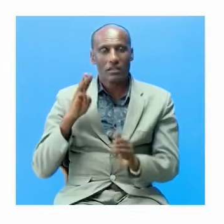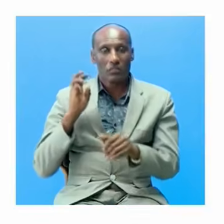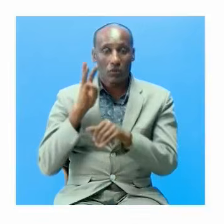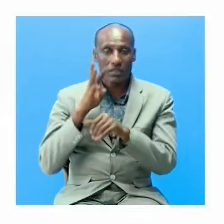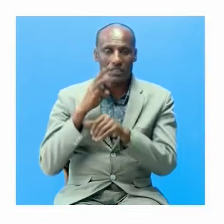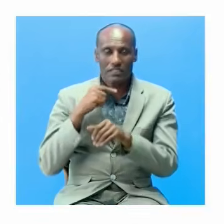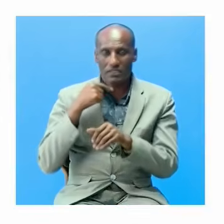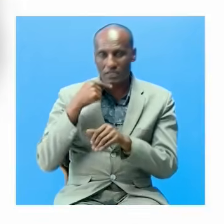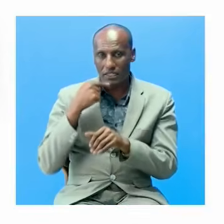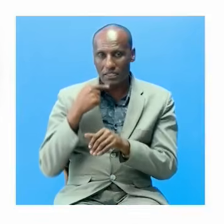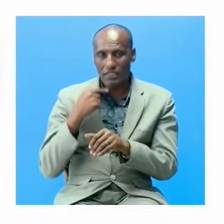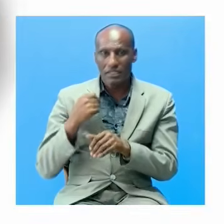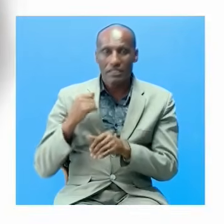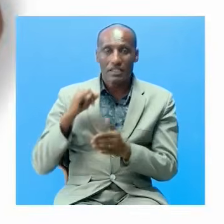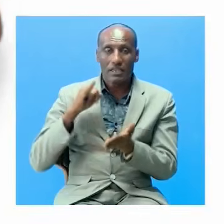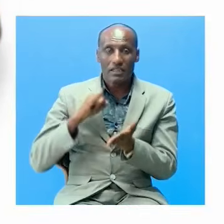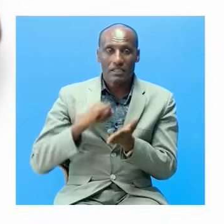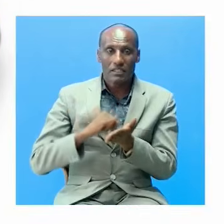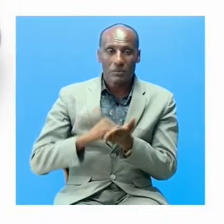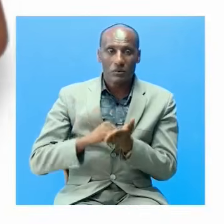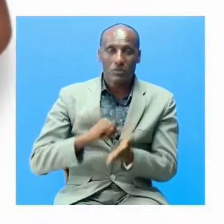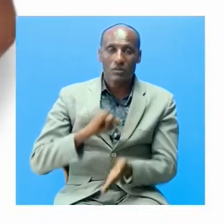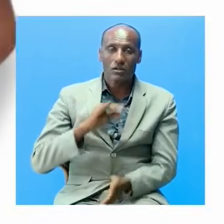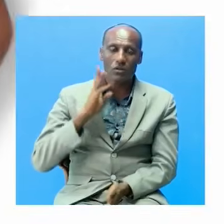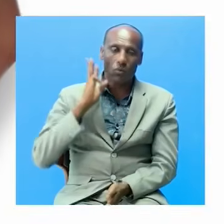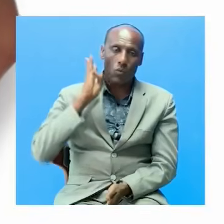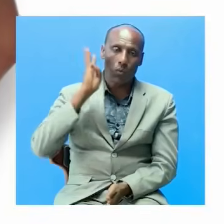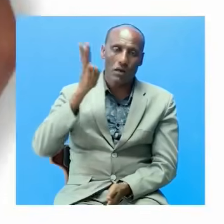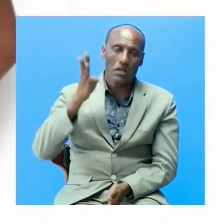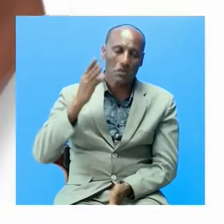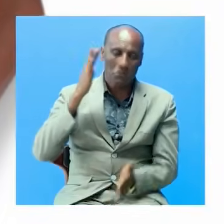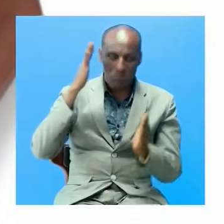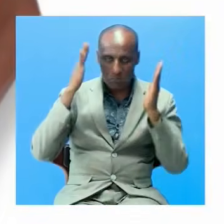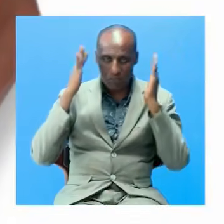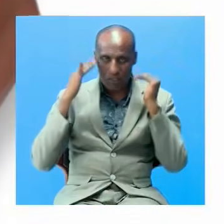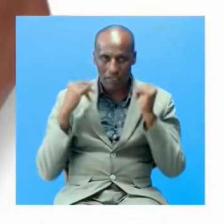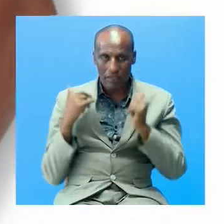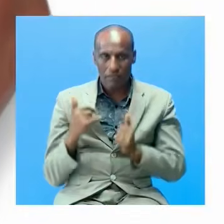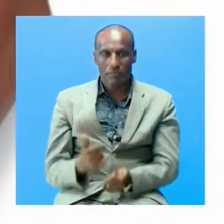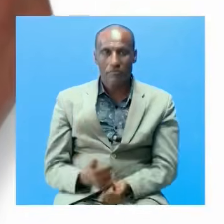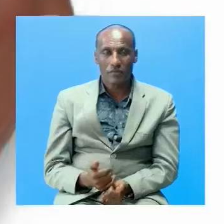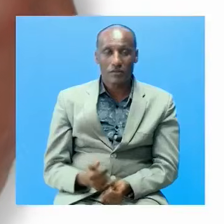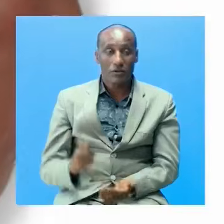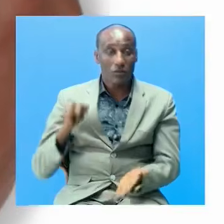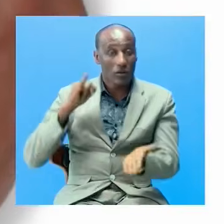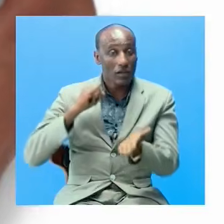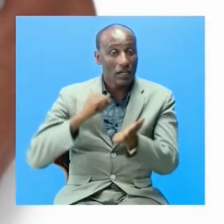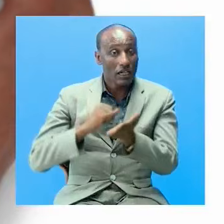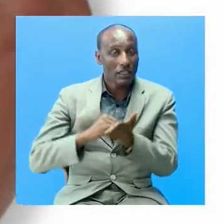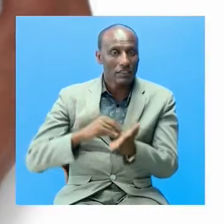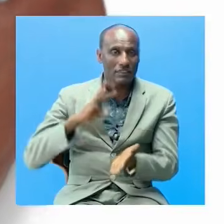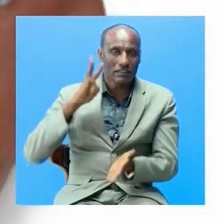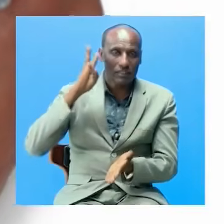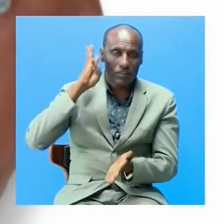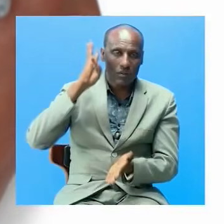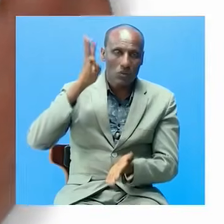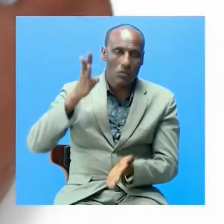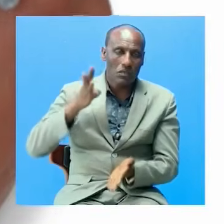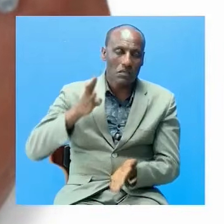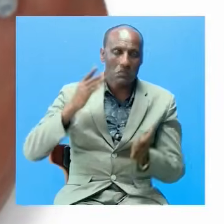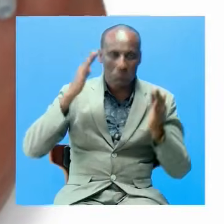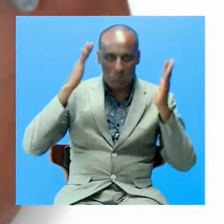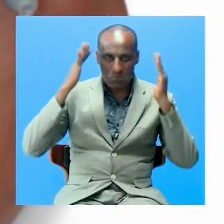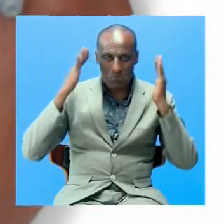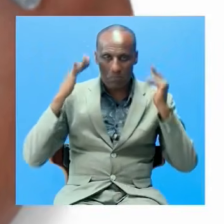now look, if the weatherman said it will rain, yes, what happened? It will rain.